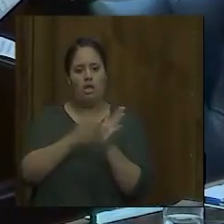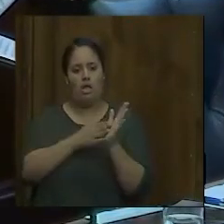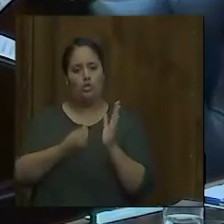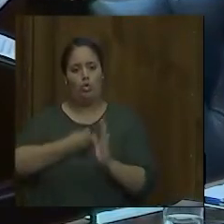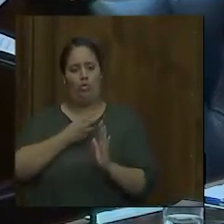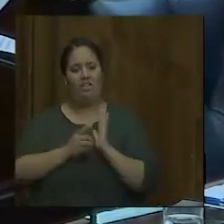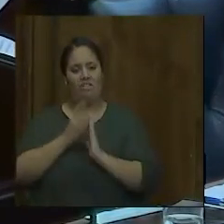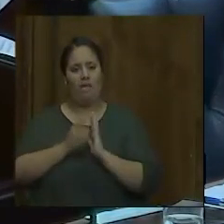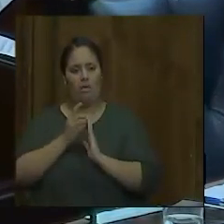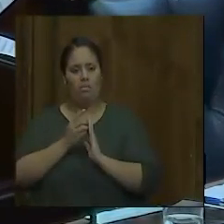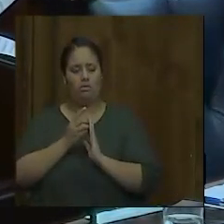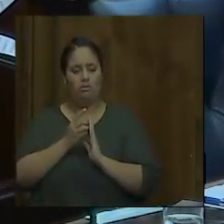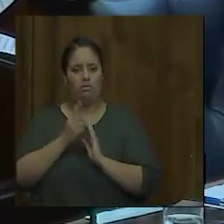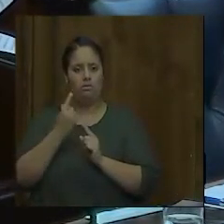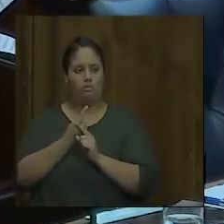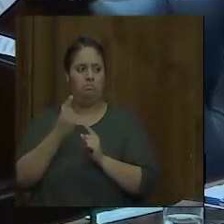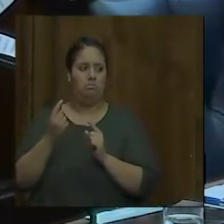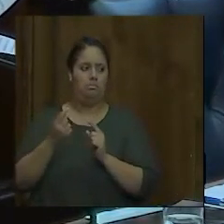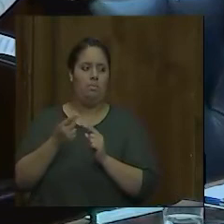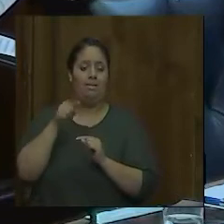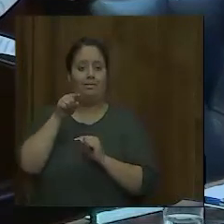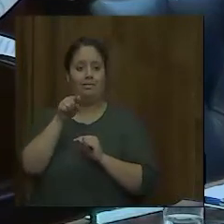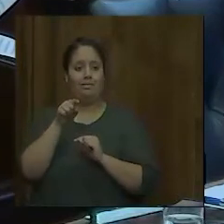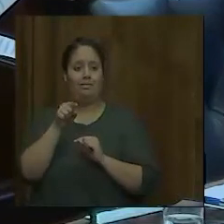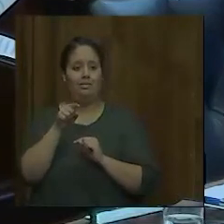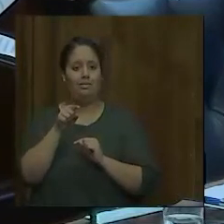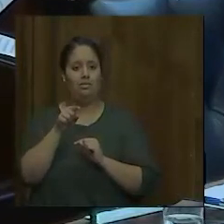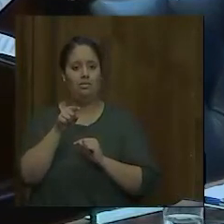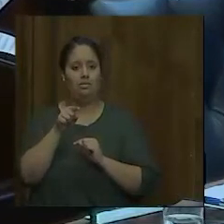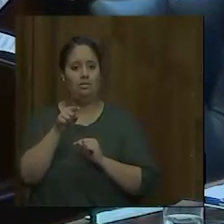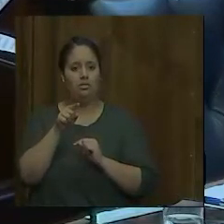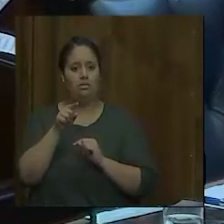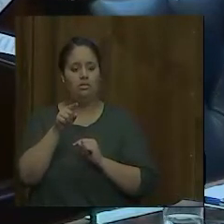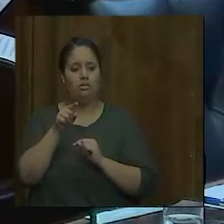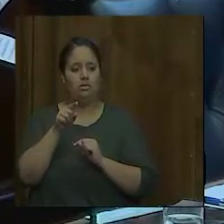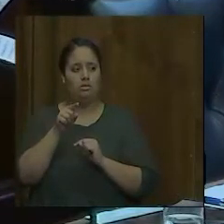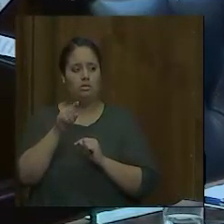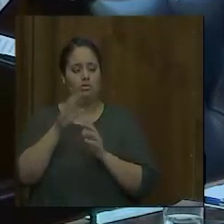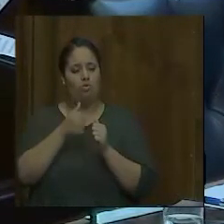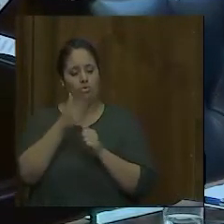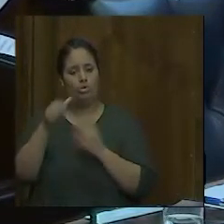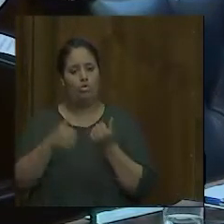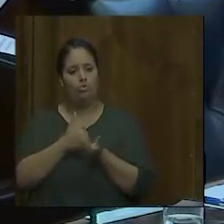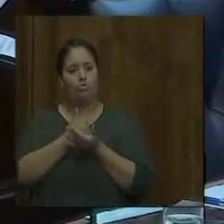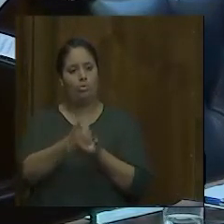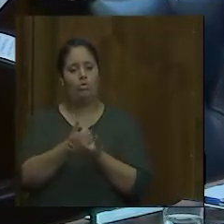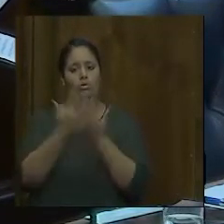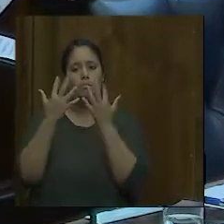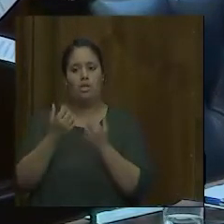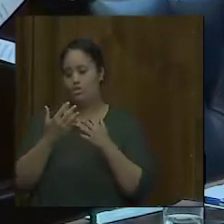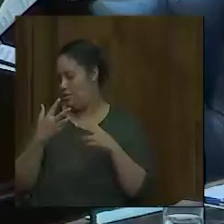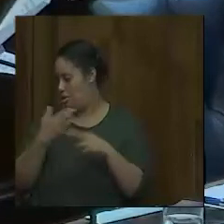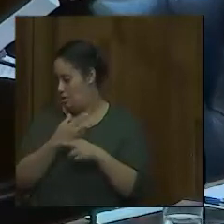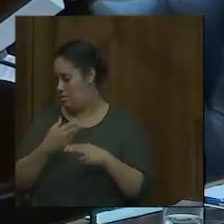youth development in the province. This assertion is further supported by the budget cut